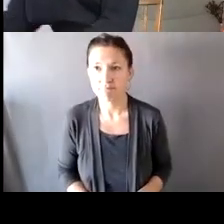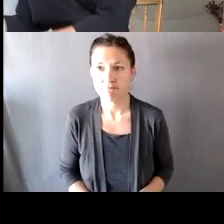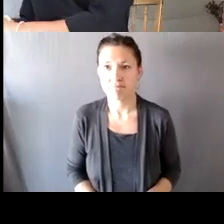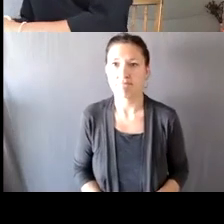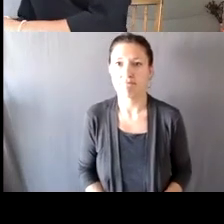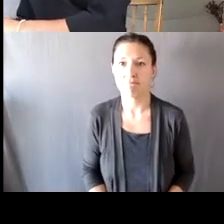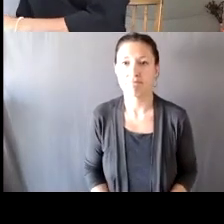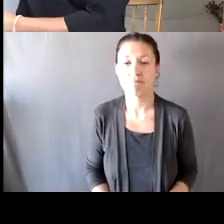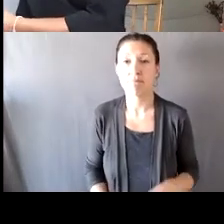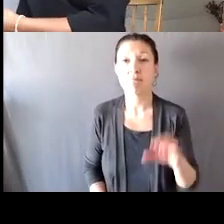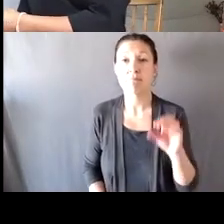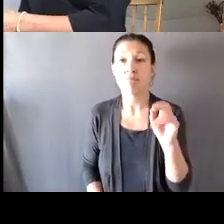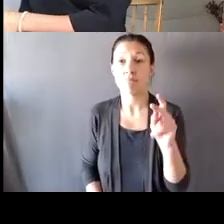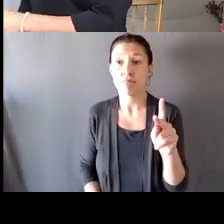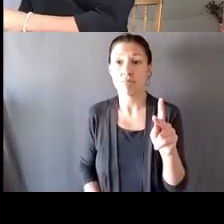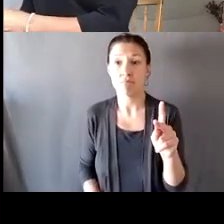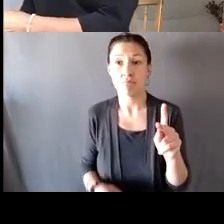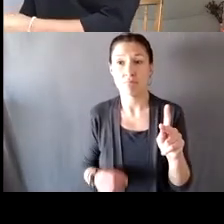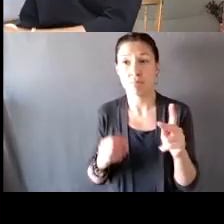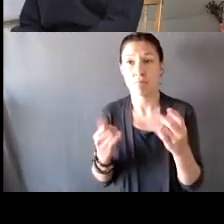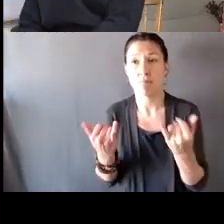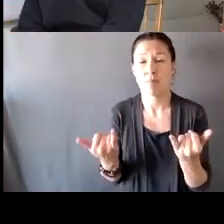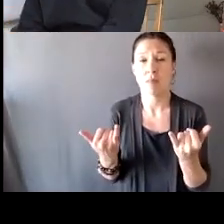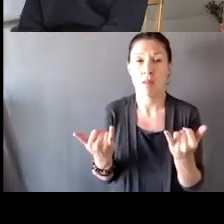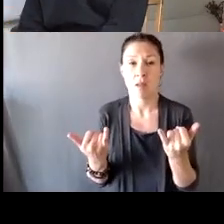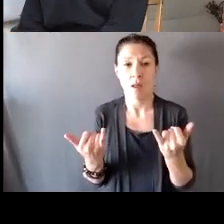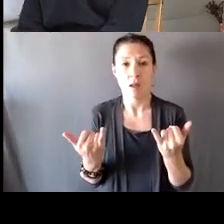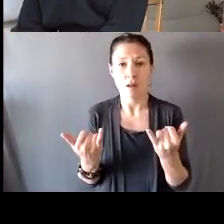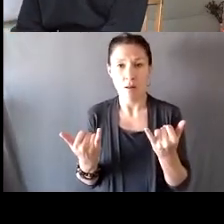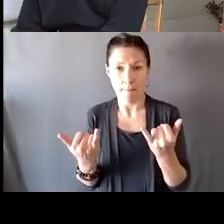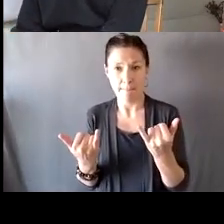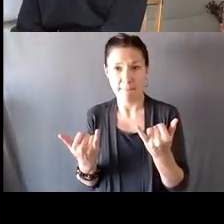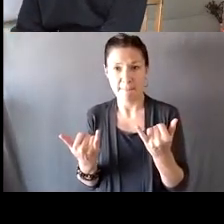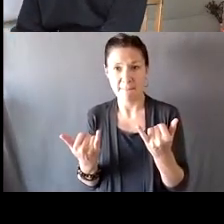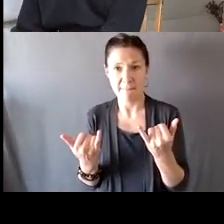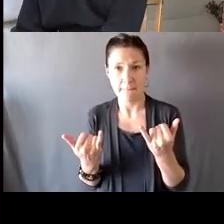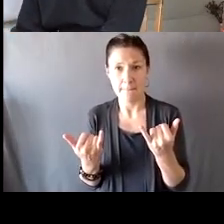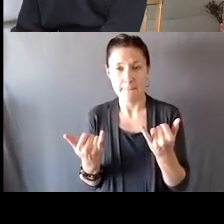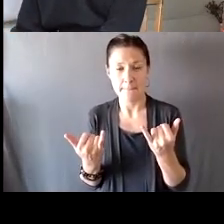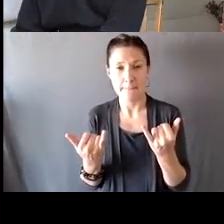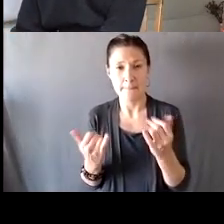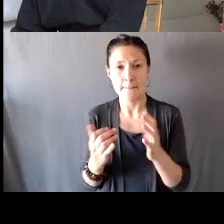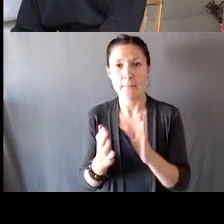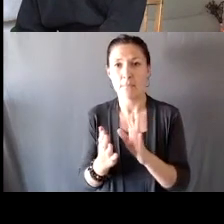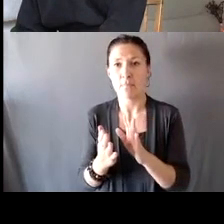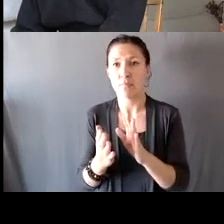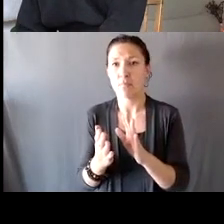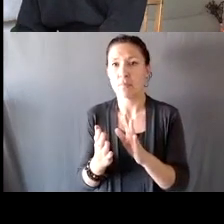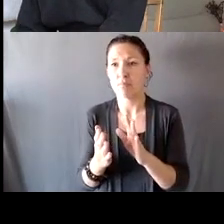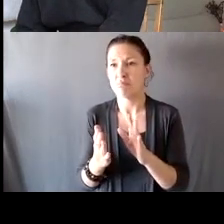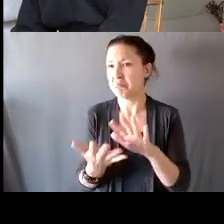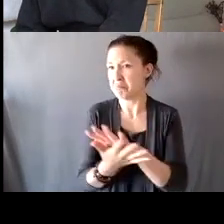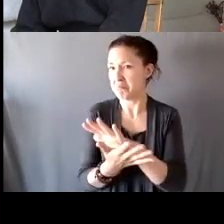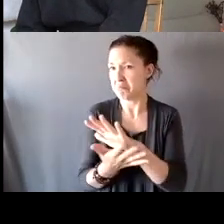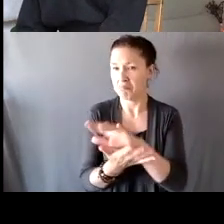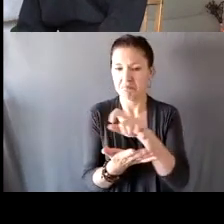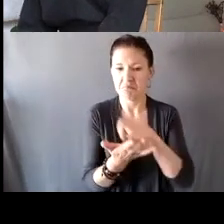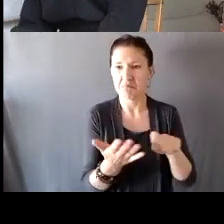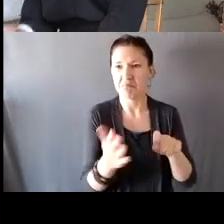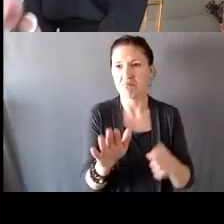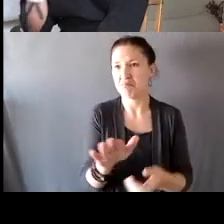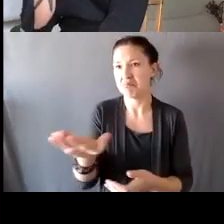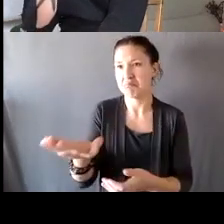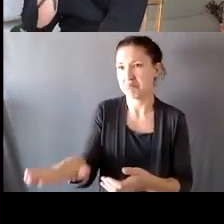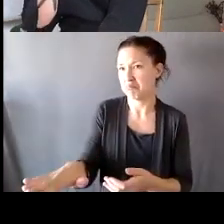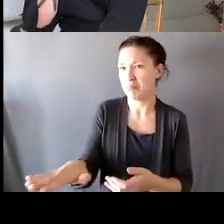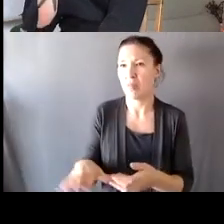All right, so now we will set the paper and writing utensil aside, but somewhere nearby, because